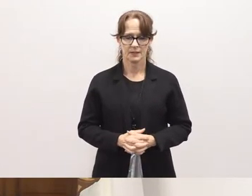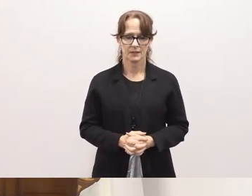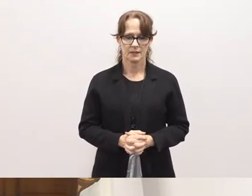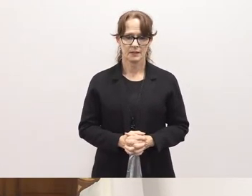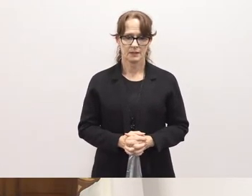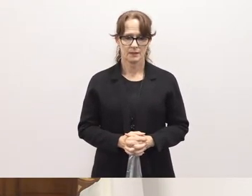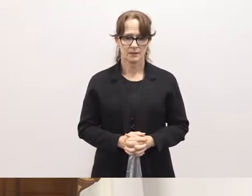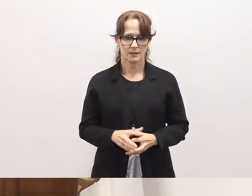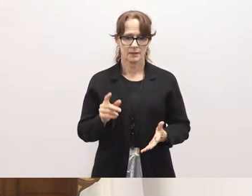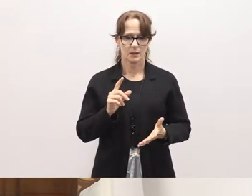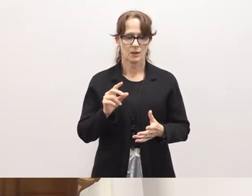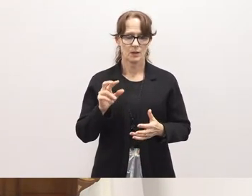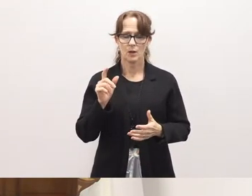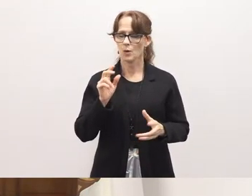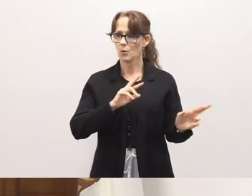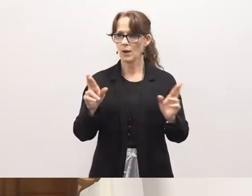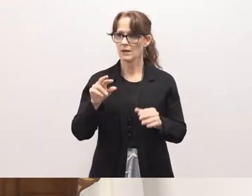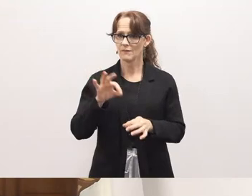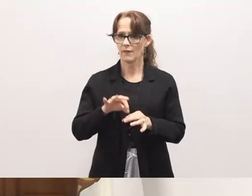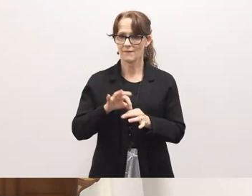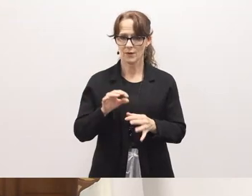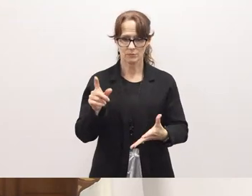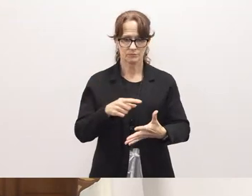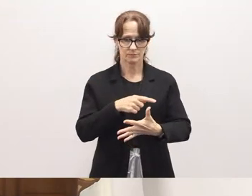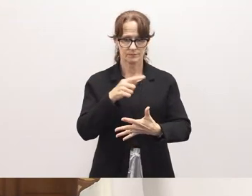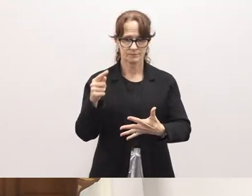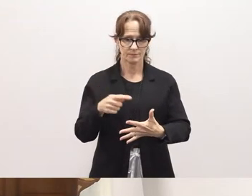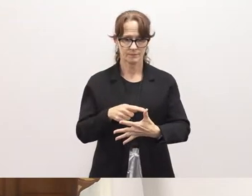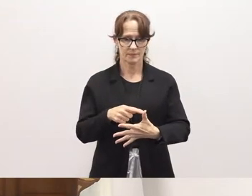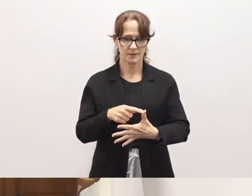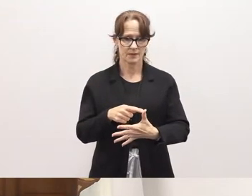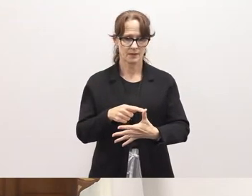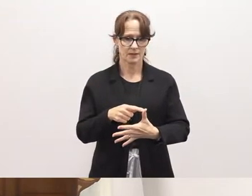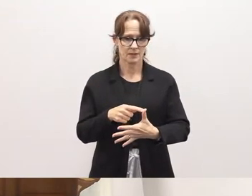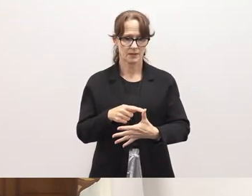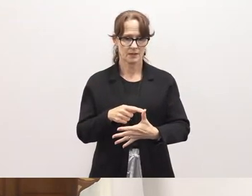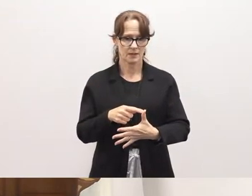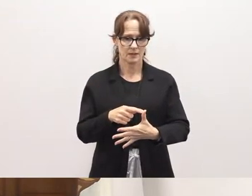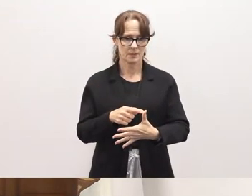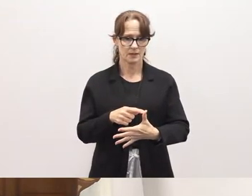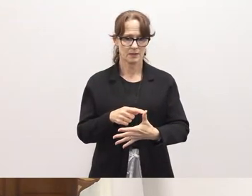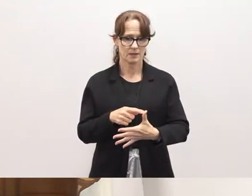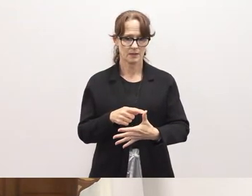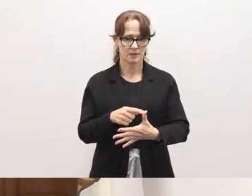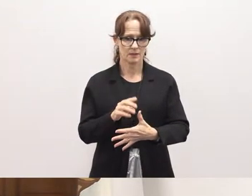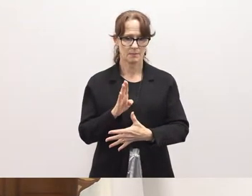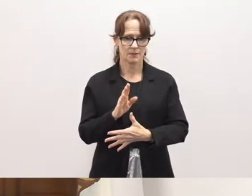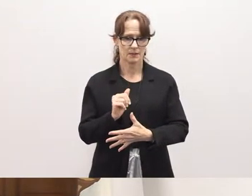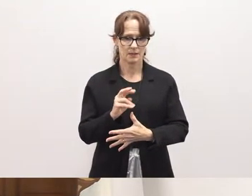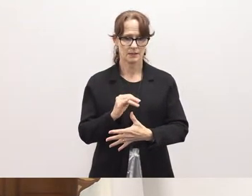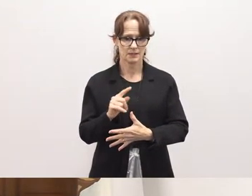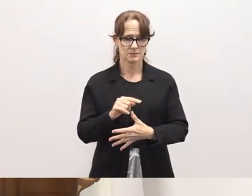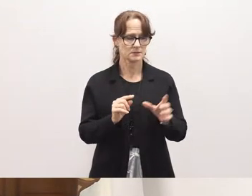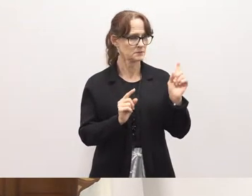Madam Secretary, we're ready for that vote.